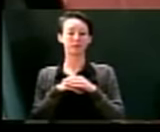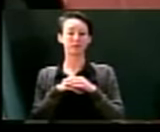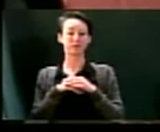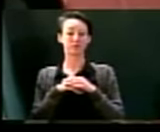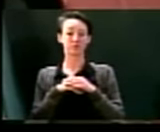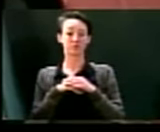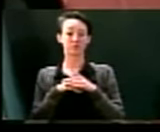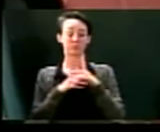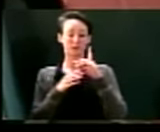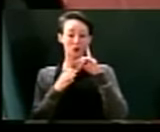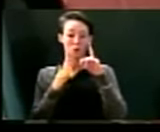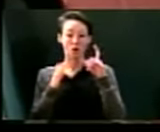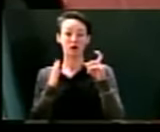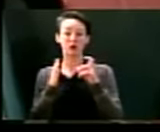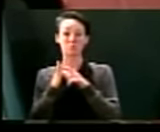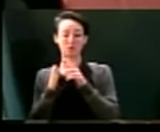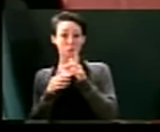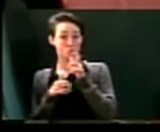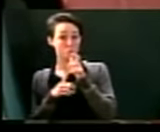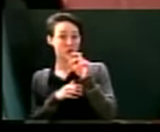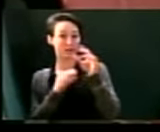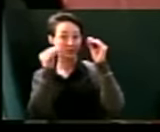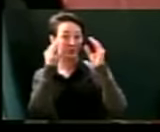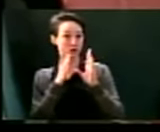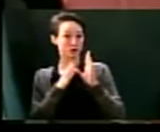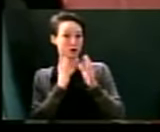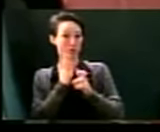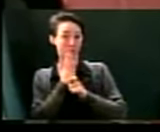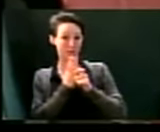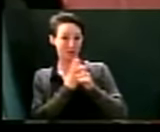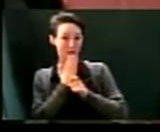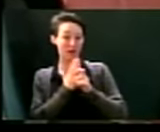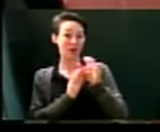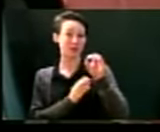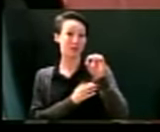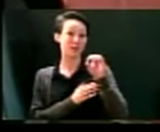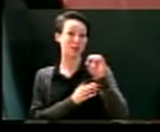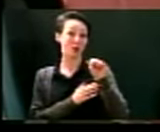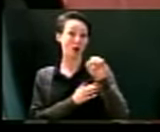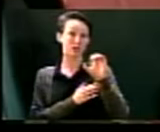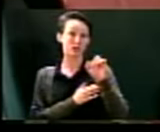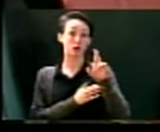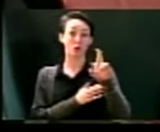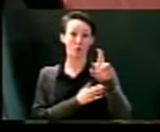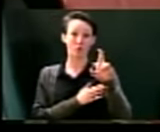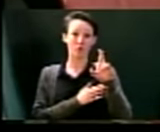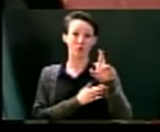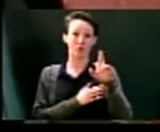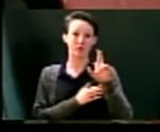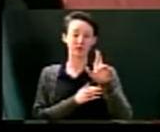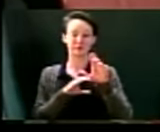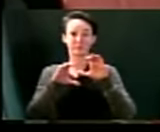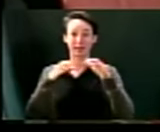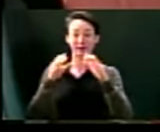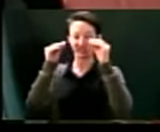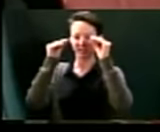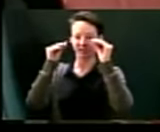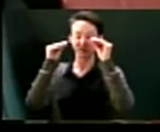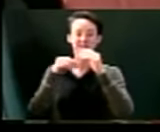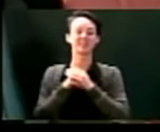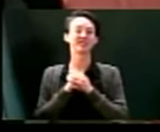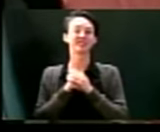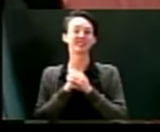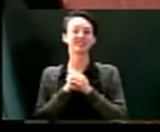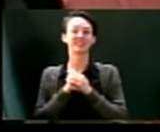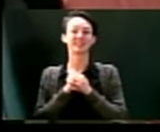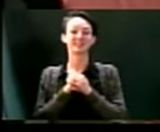been recognized by the Teacher Magazine as the Oscars of teaching. I think that's pretty good. And then it goes on to say that this has